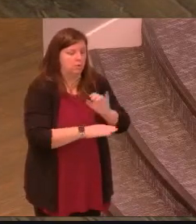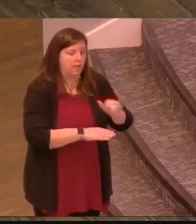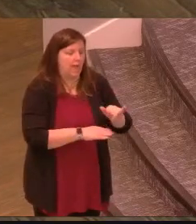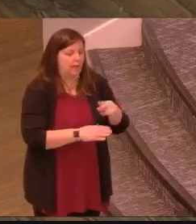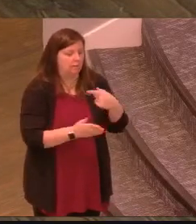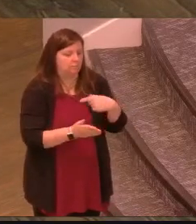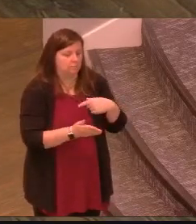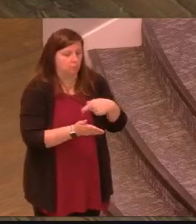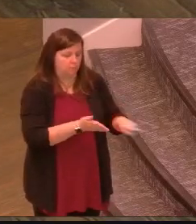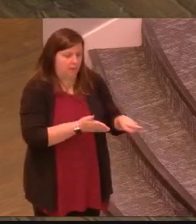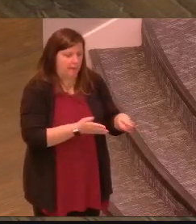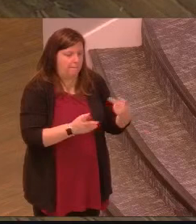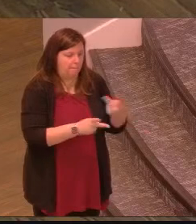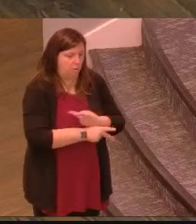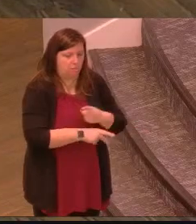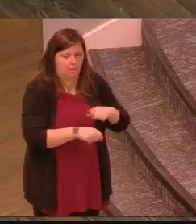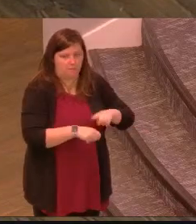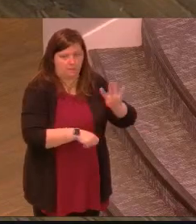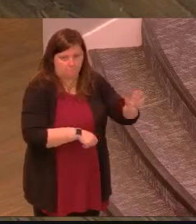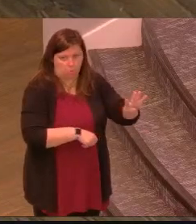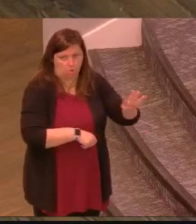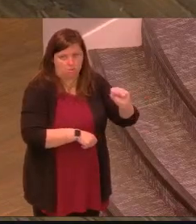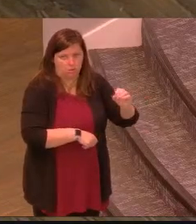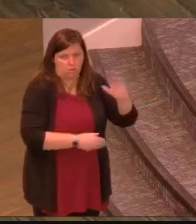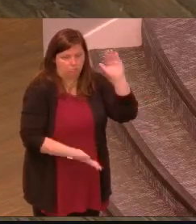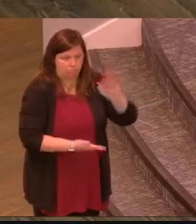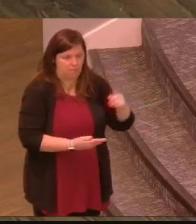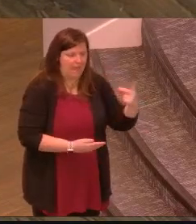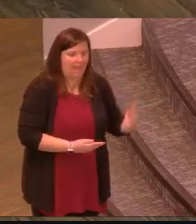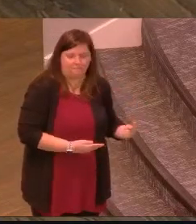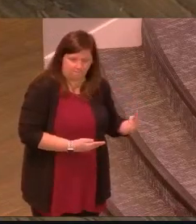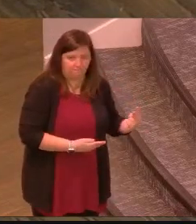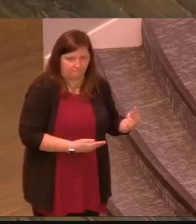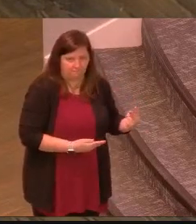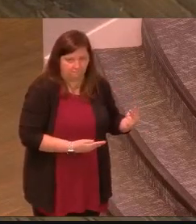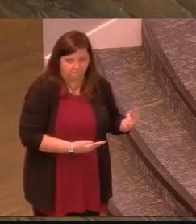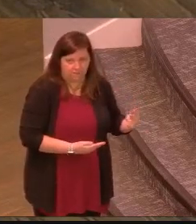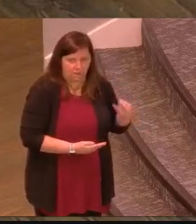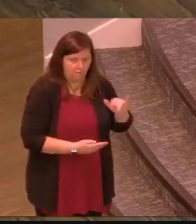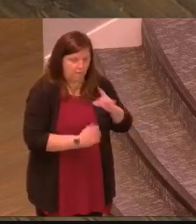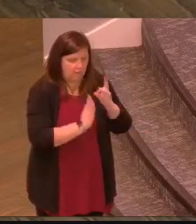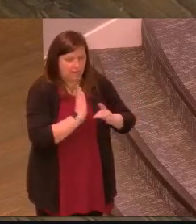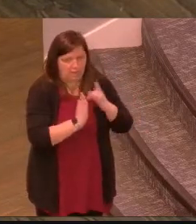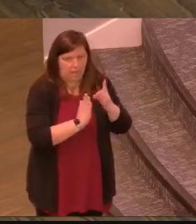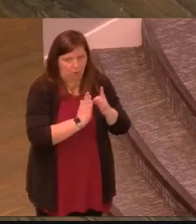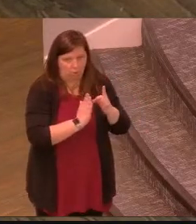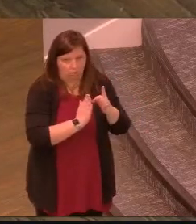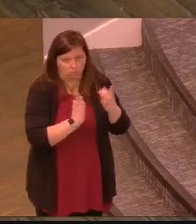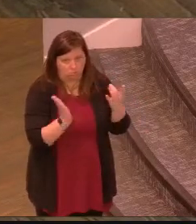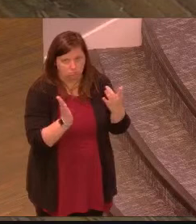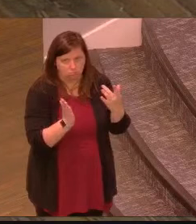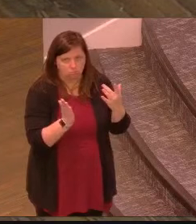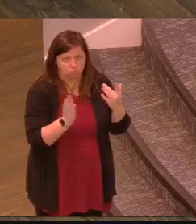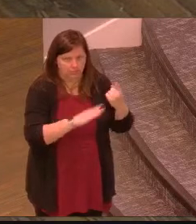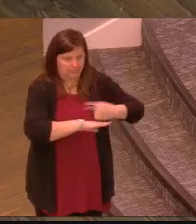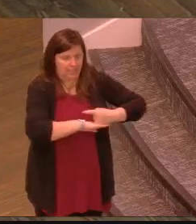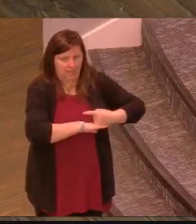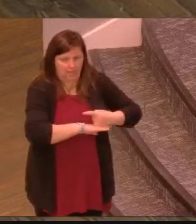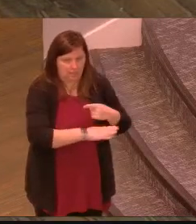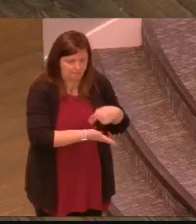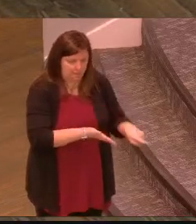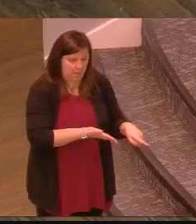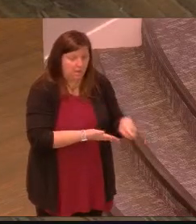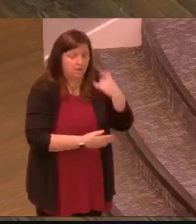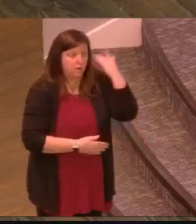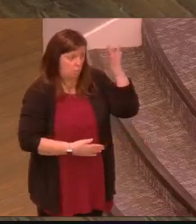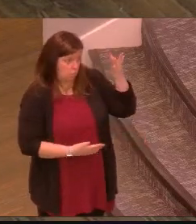see it's roughly half, right, of that 8-hour-a-day wage. And the reason we do